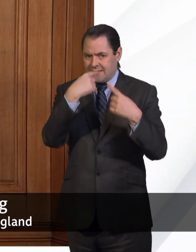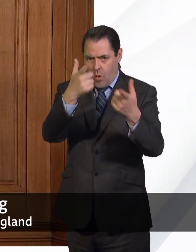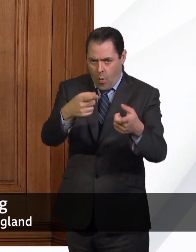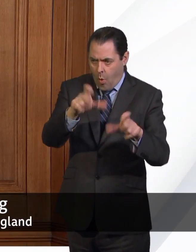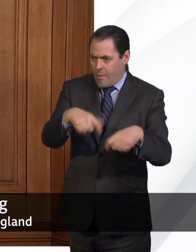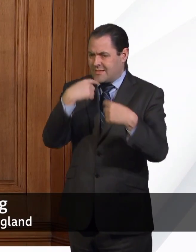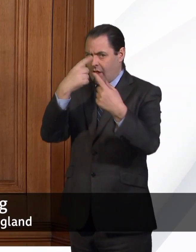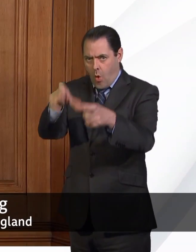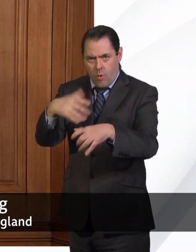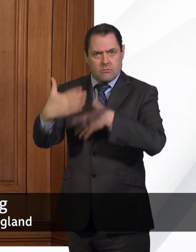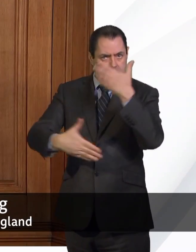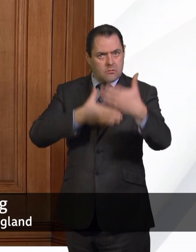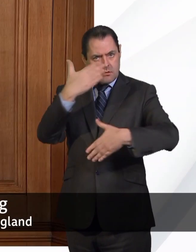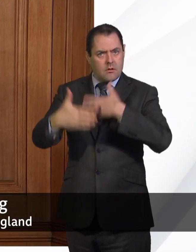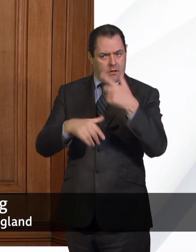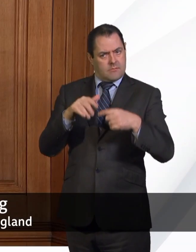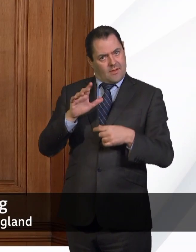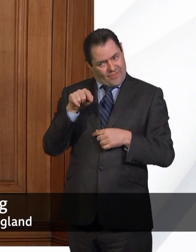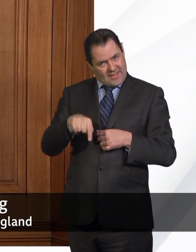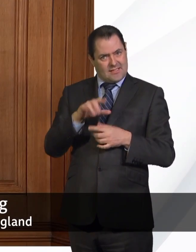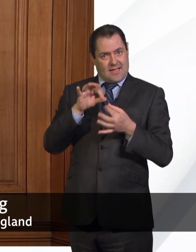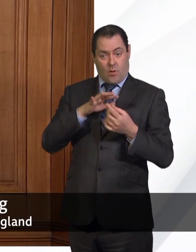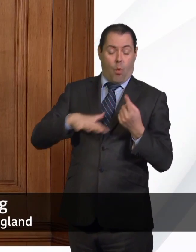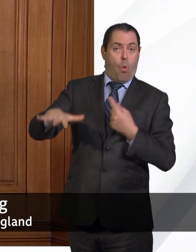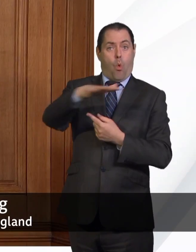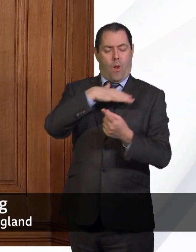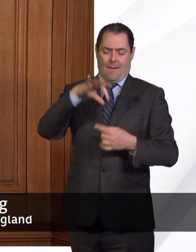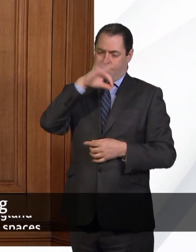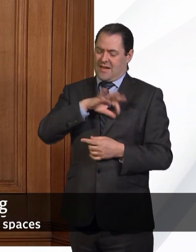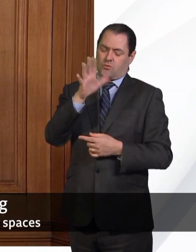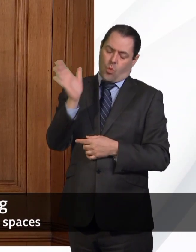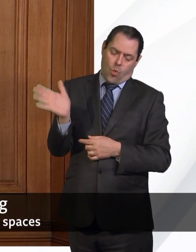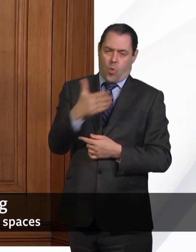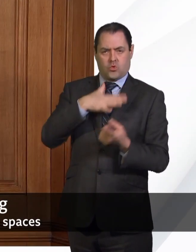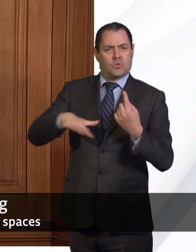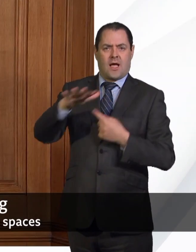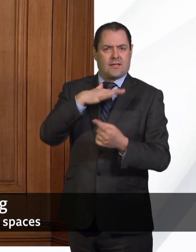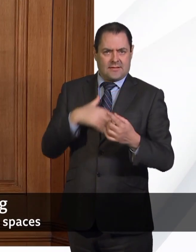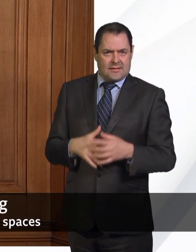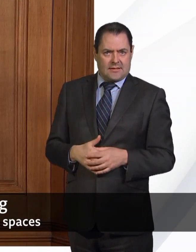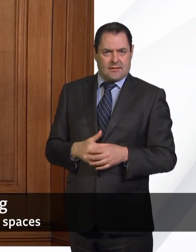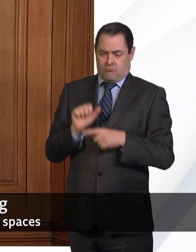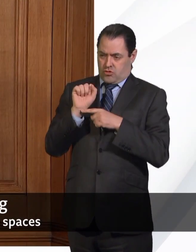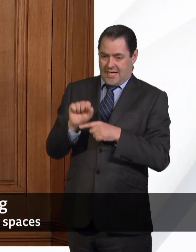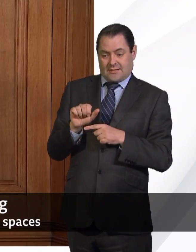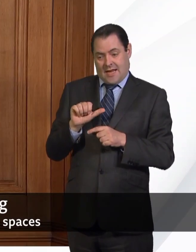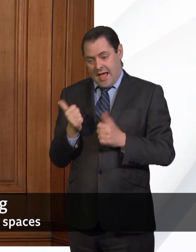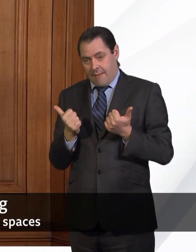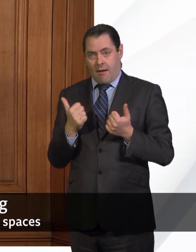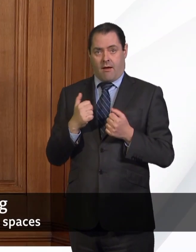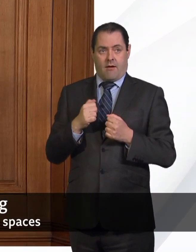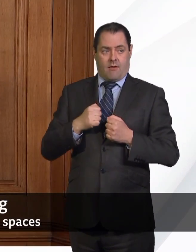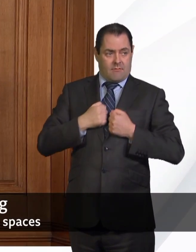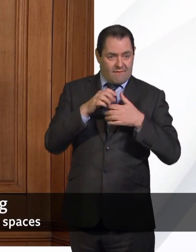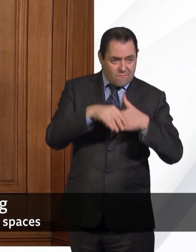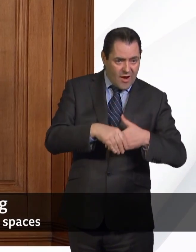people have to do this for all of us. It's for all of our benefits. They're doing it to protect their neighbours, their friends,